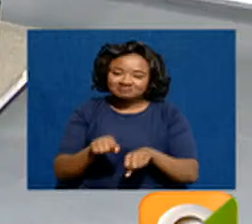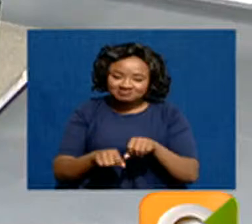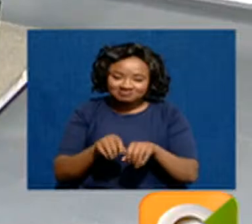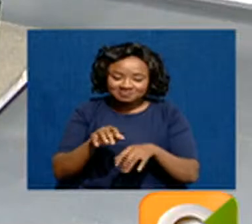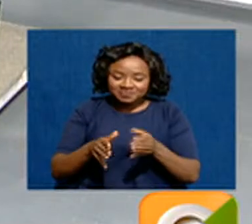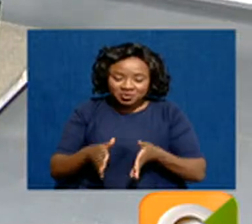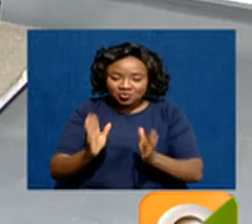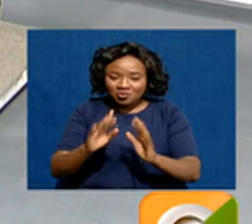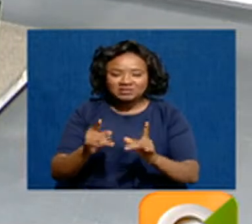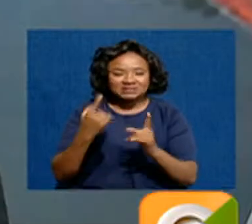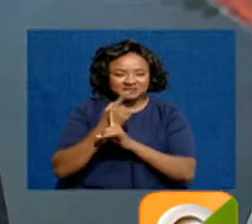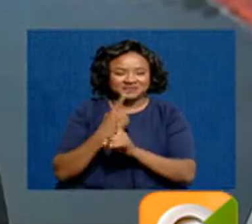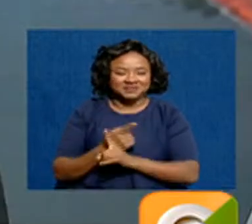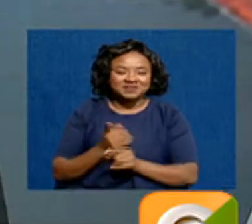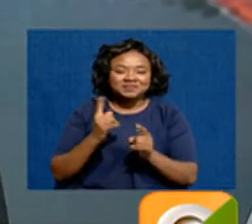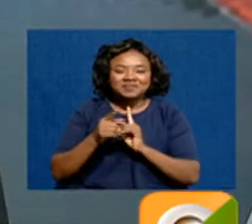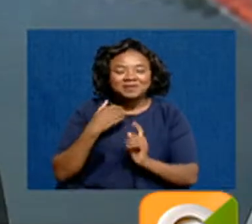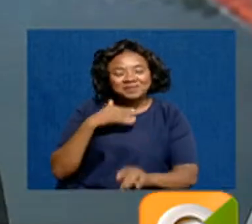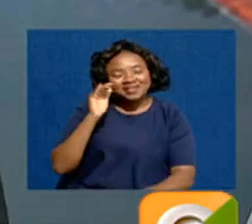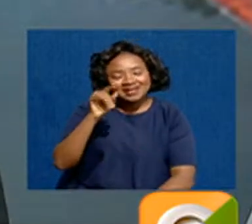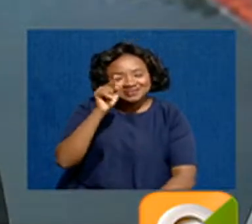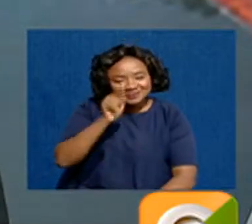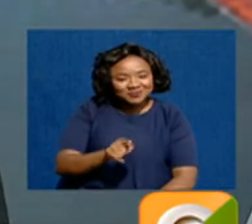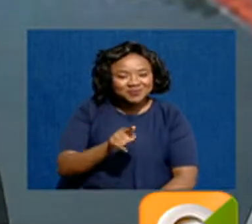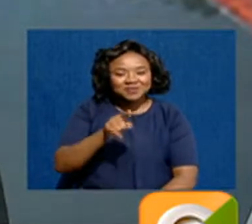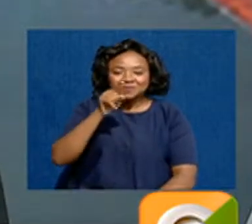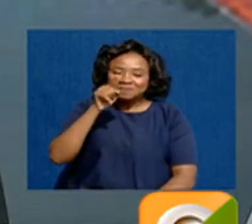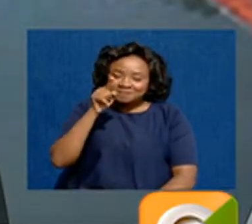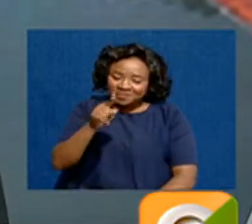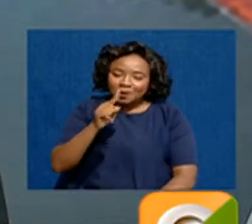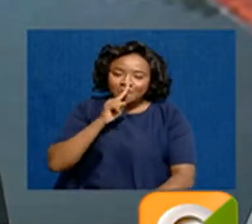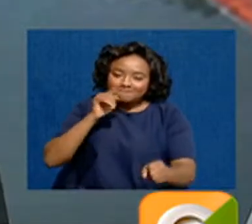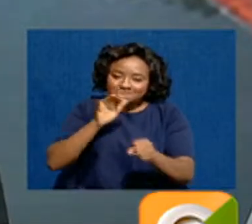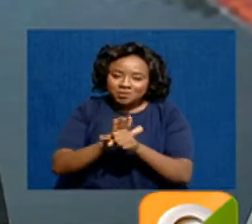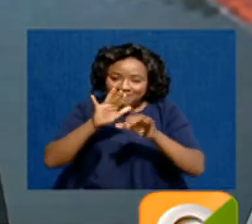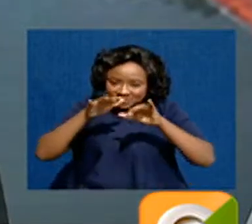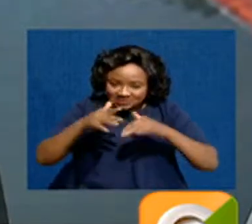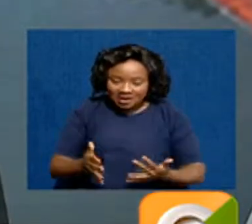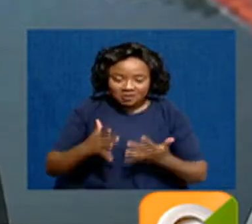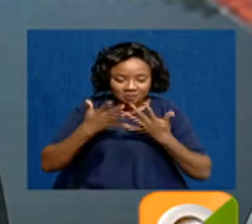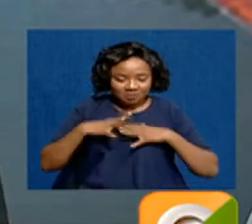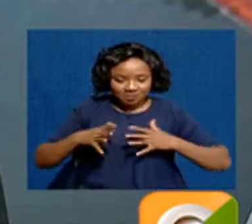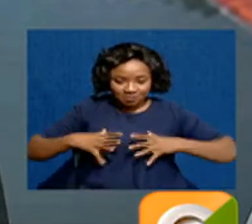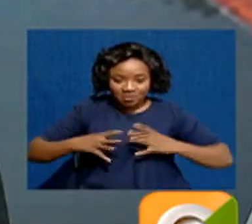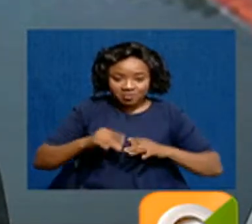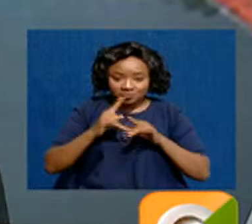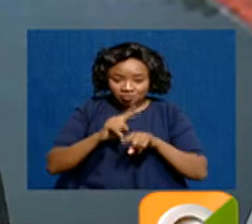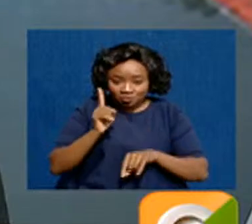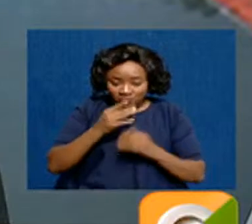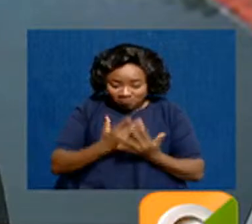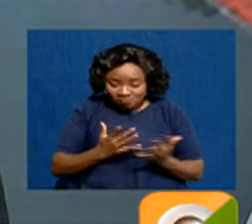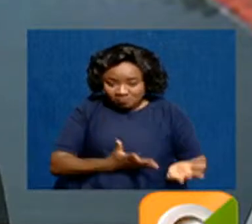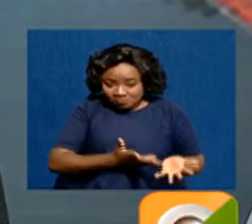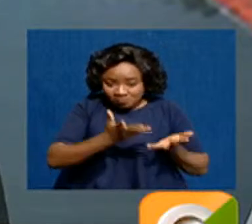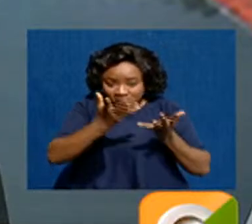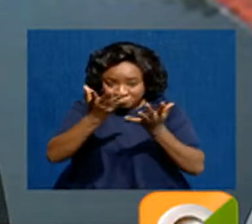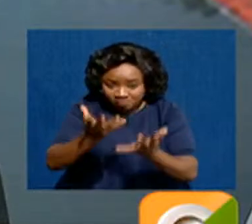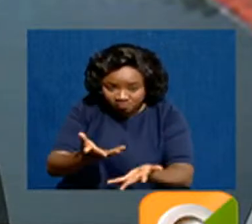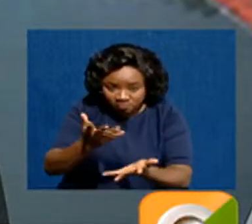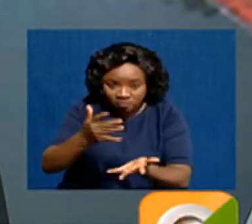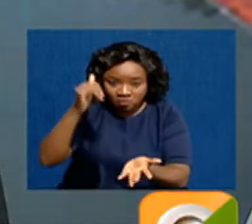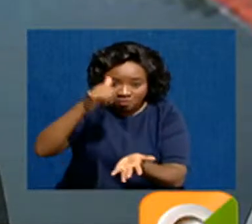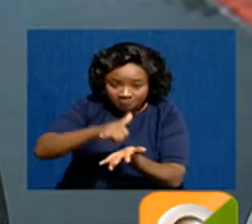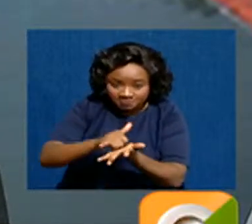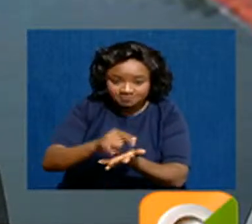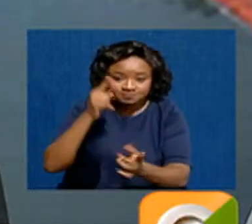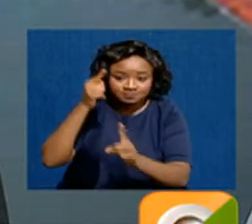what's going to happen and how you can assure people that the goods that they bring for export, that this will not happen